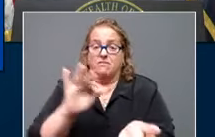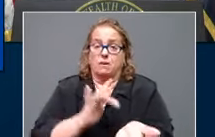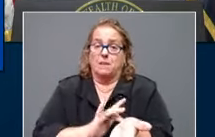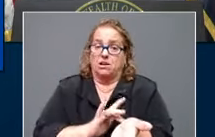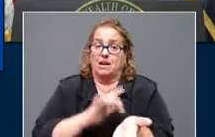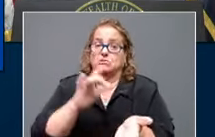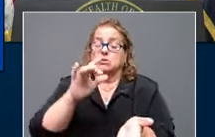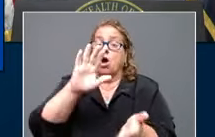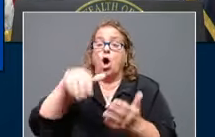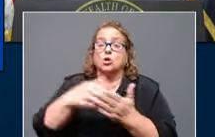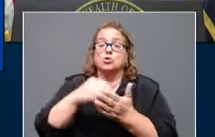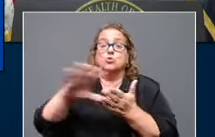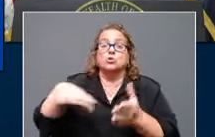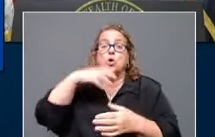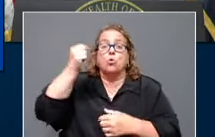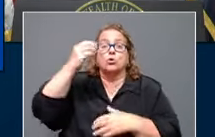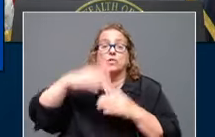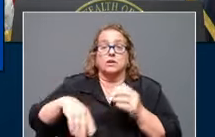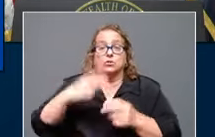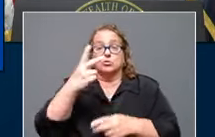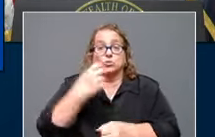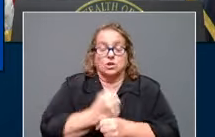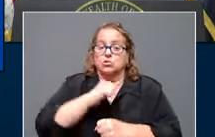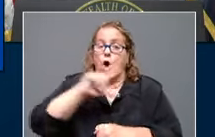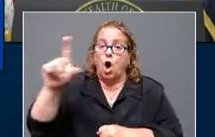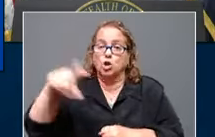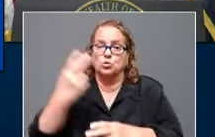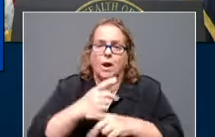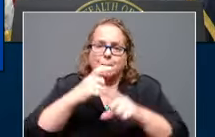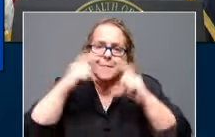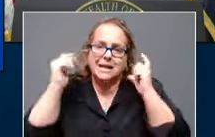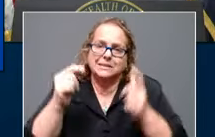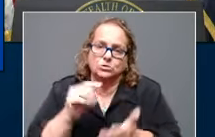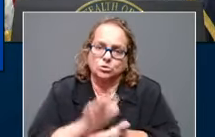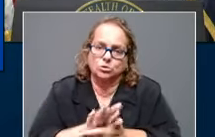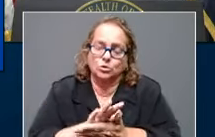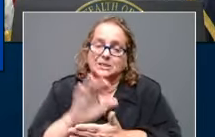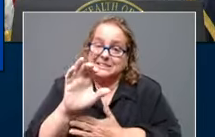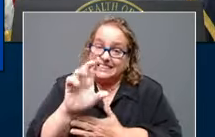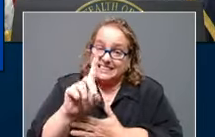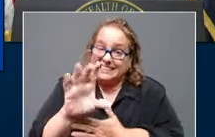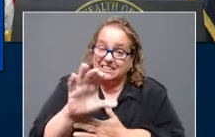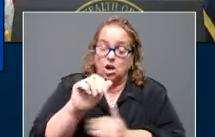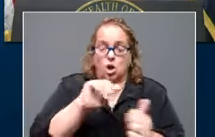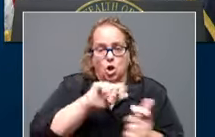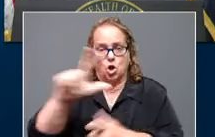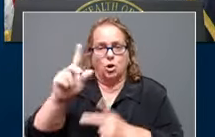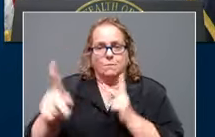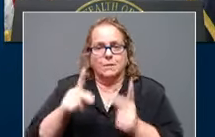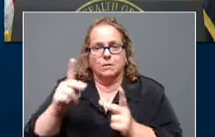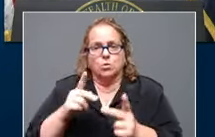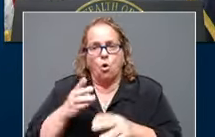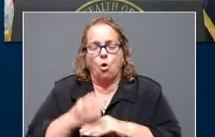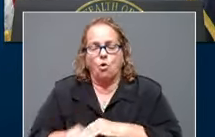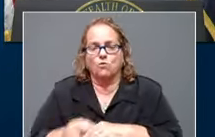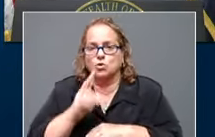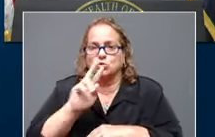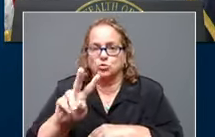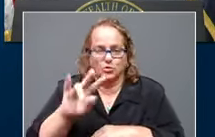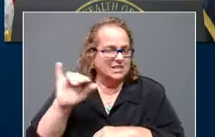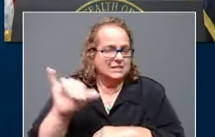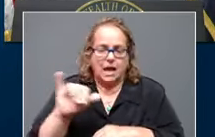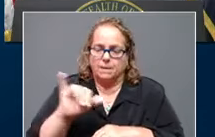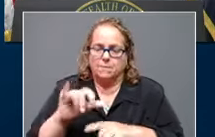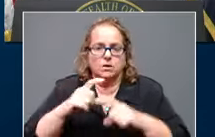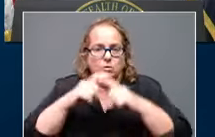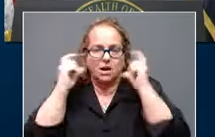the governor showed. I dialogued with the health department directors yesterday. Every single one of them, 100% of the